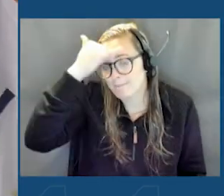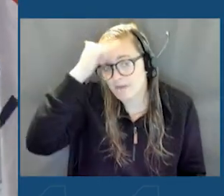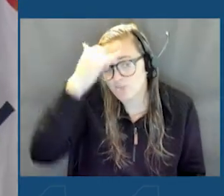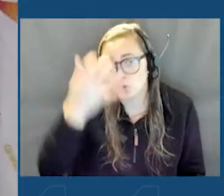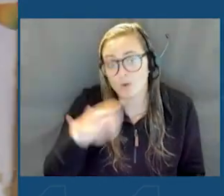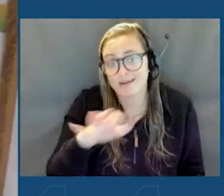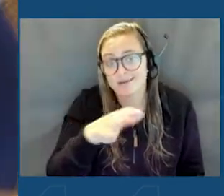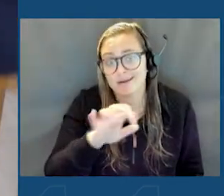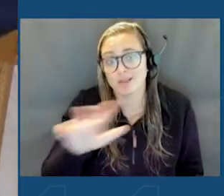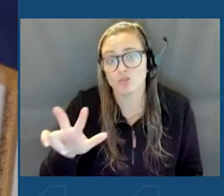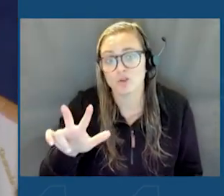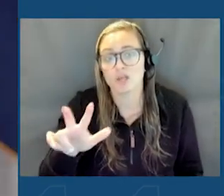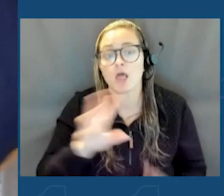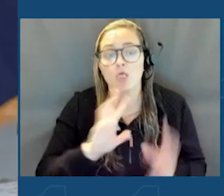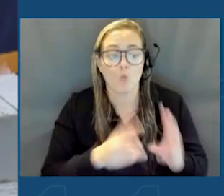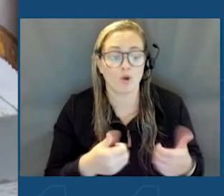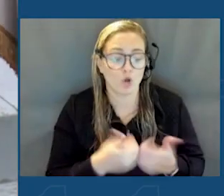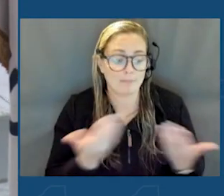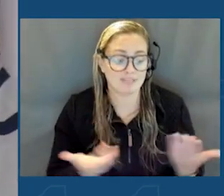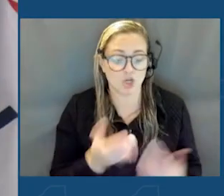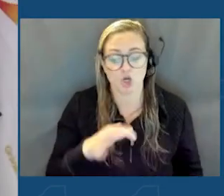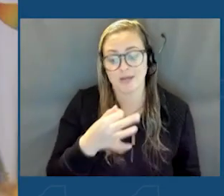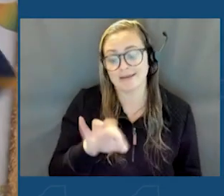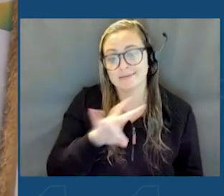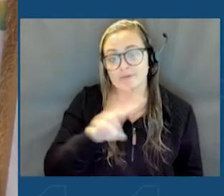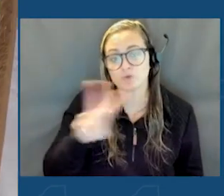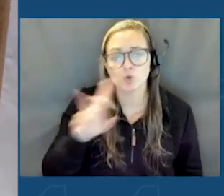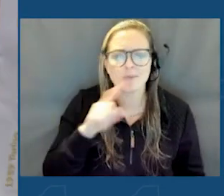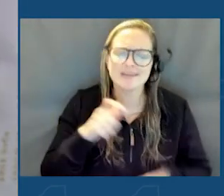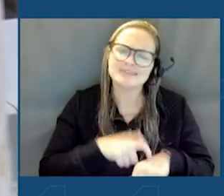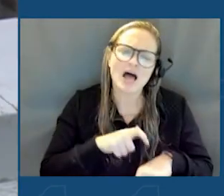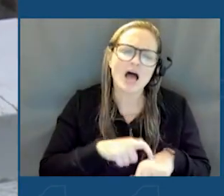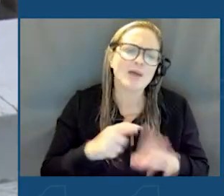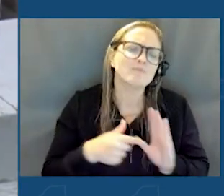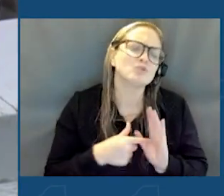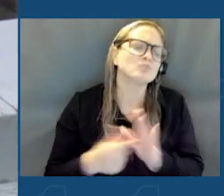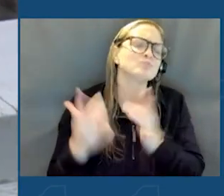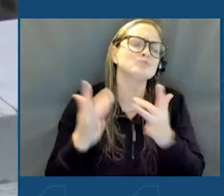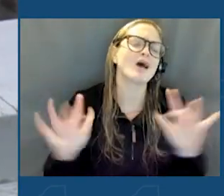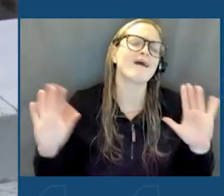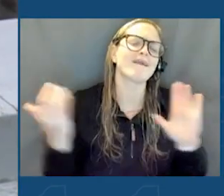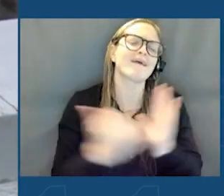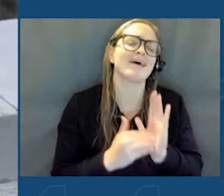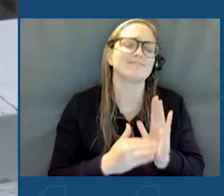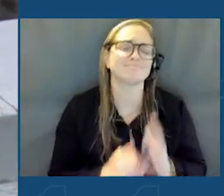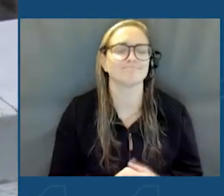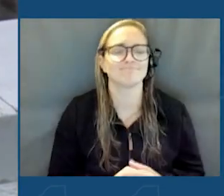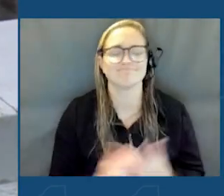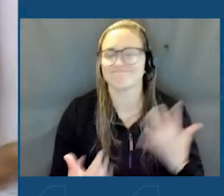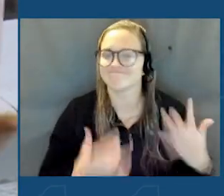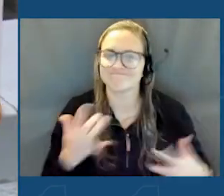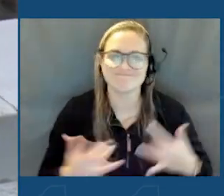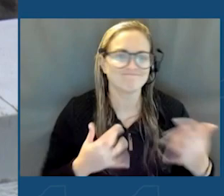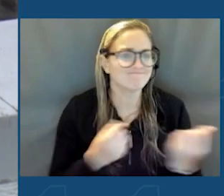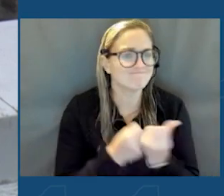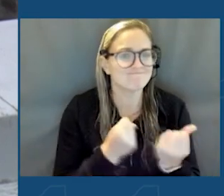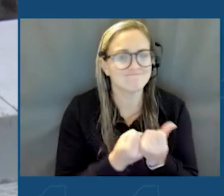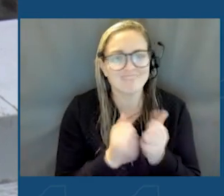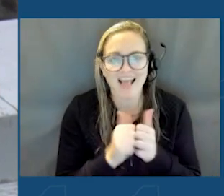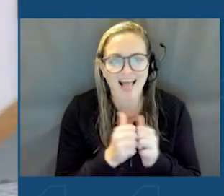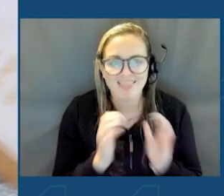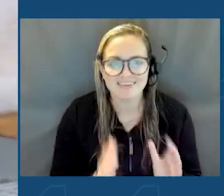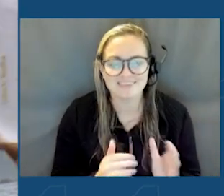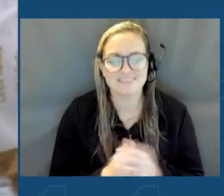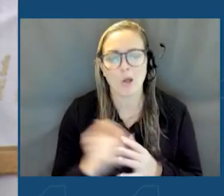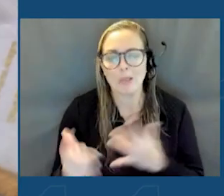We had the winter games here in 72. But now it's time for us to shine again. And I can't wait to cheer on the athletes and all the